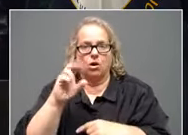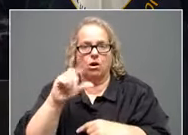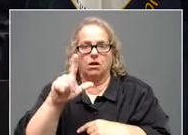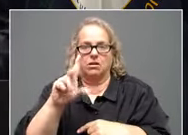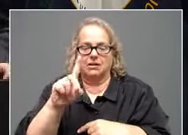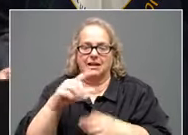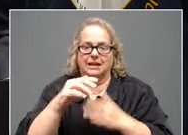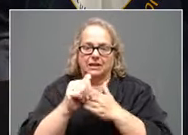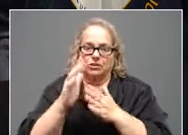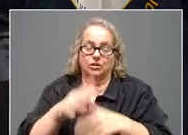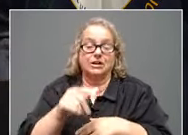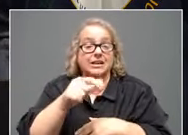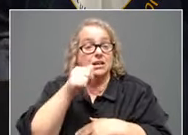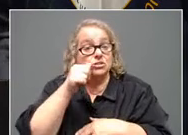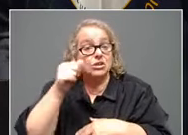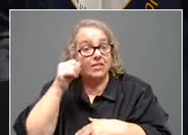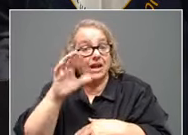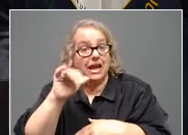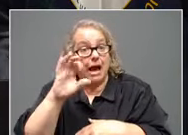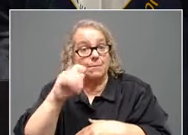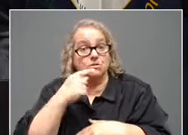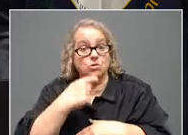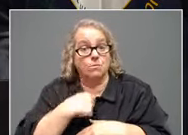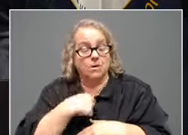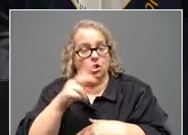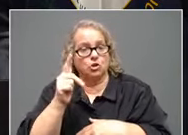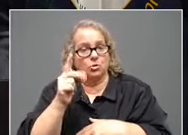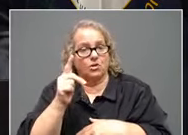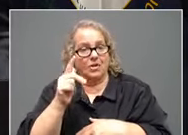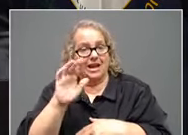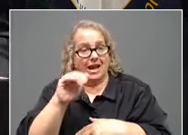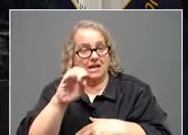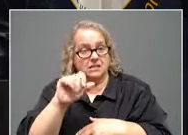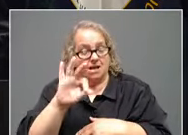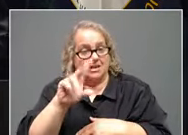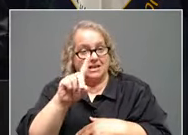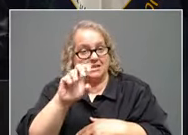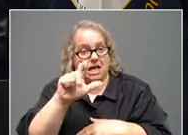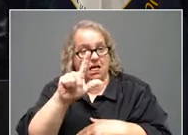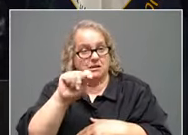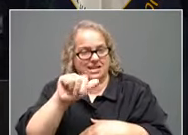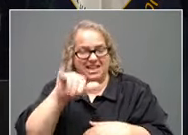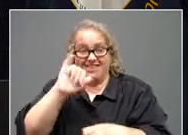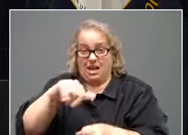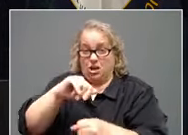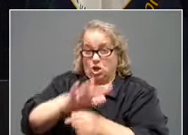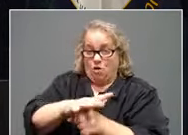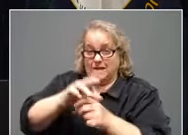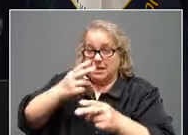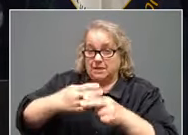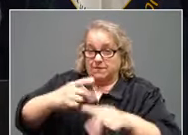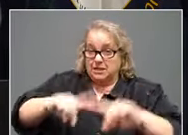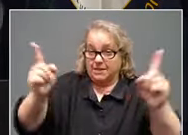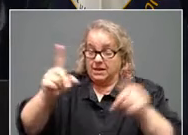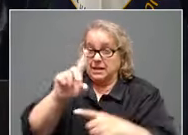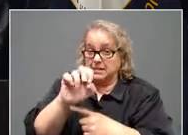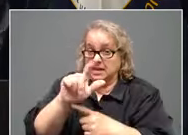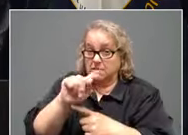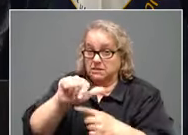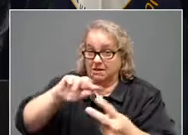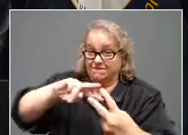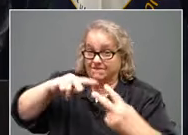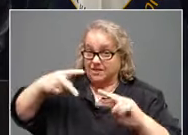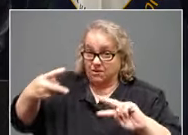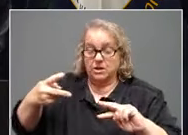the cabinet told me that 23 cases of the Delta variant have been confirmed in Kentucky, which isn't a ton, obviously. Can you say where those